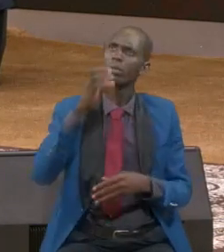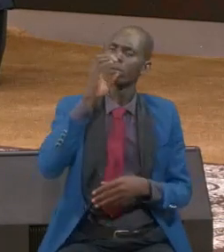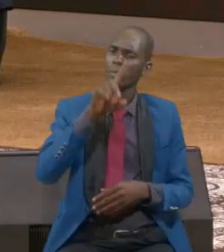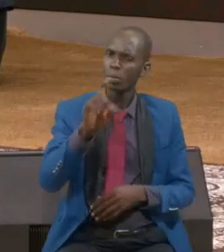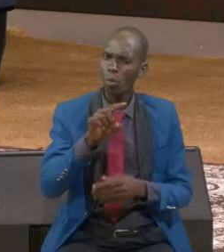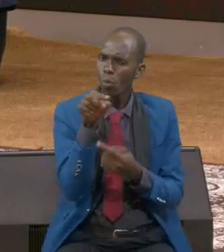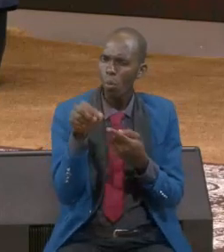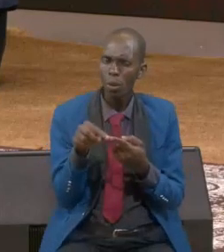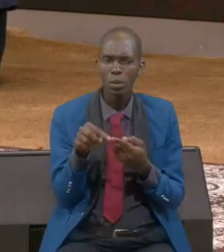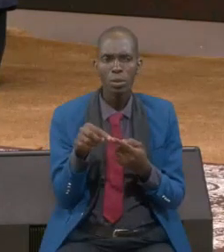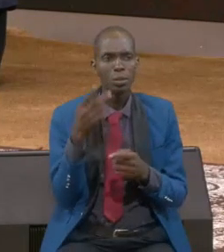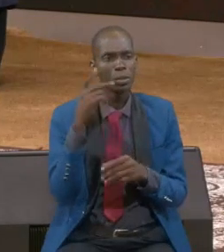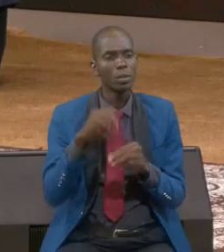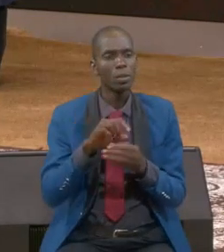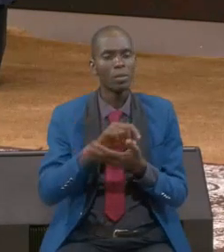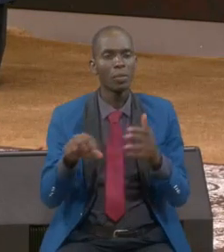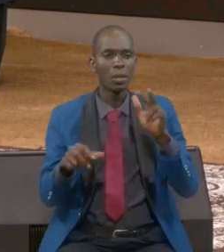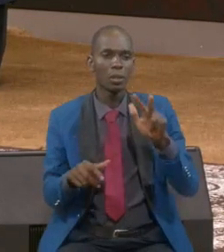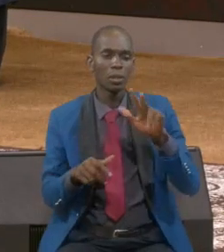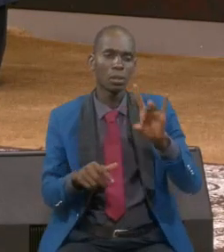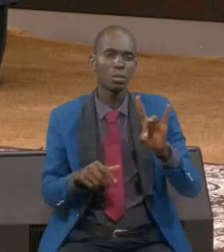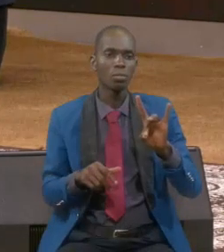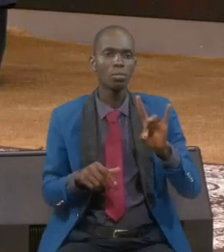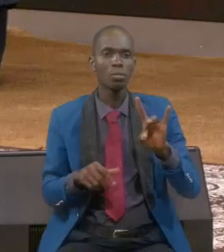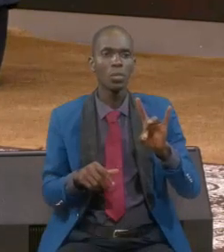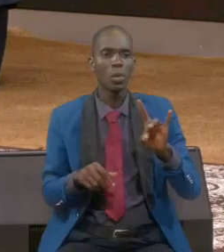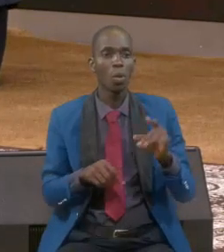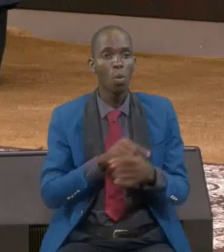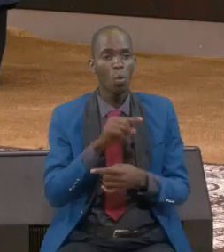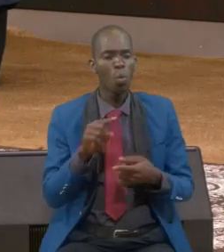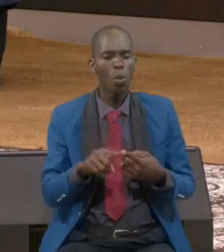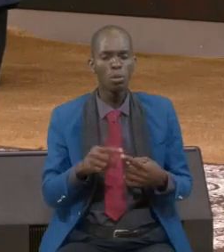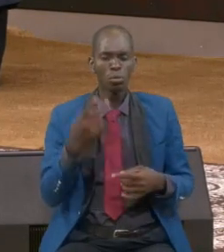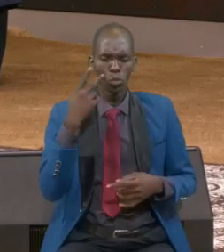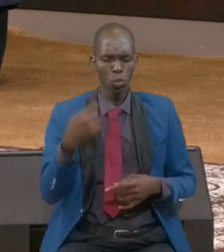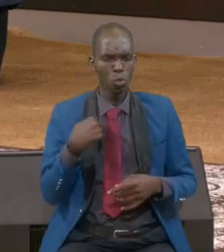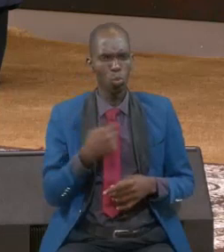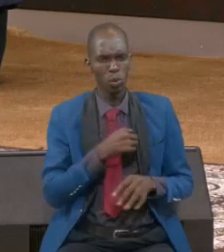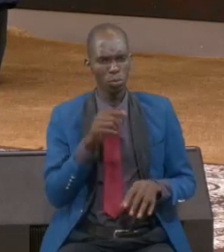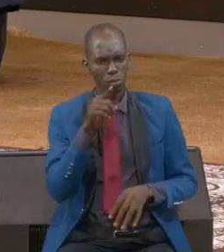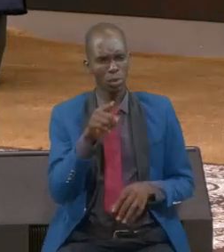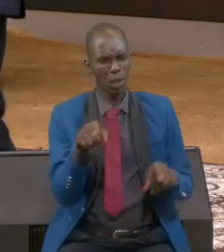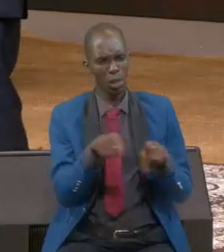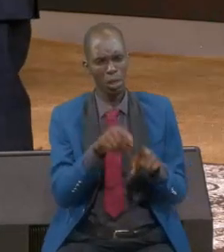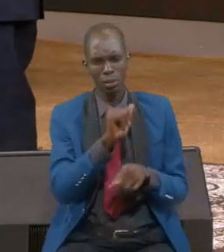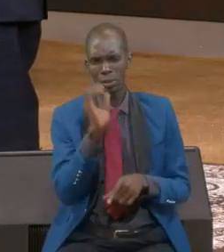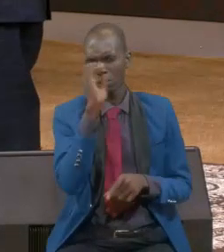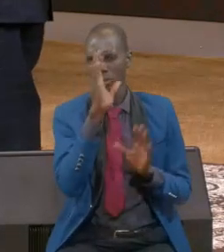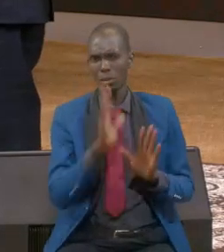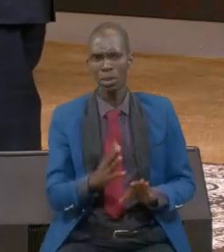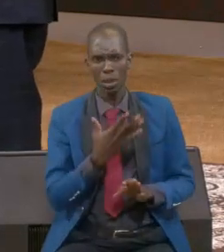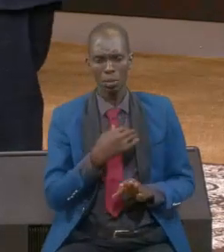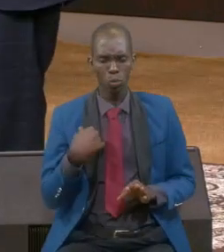verse 38 when saw with thee a stranger and took